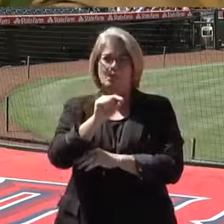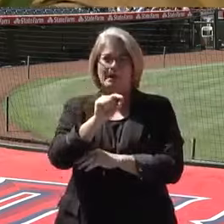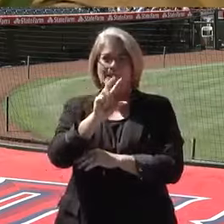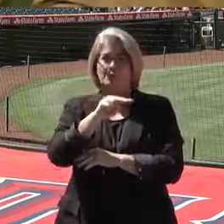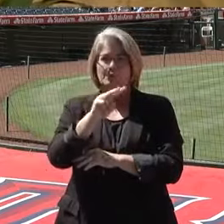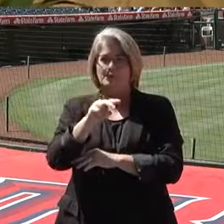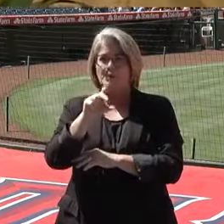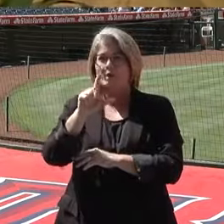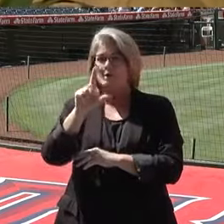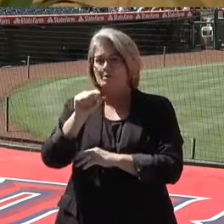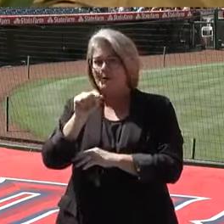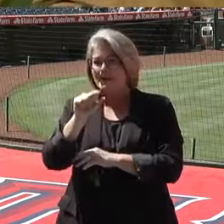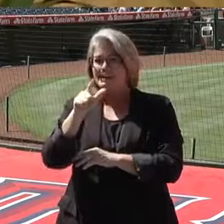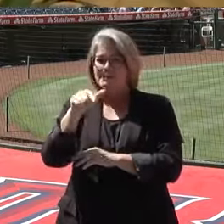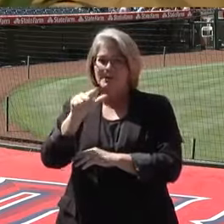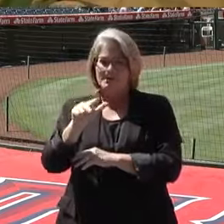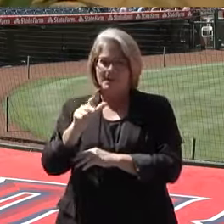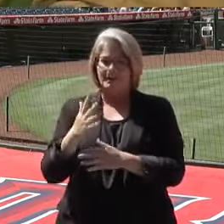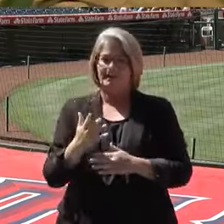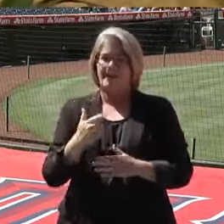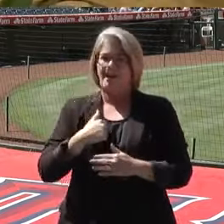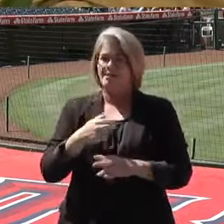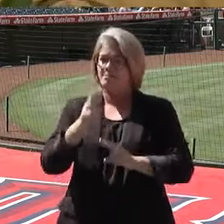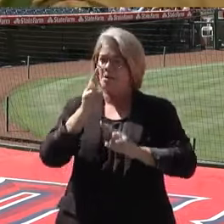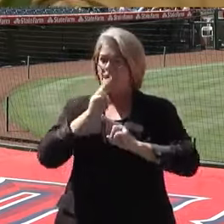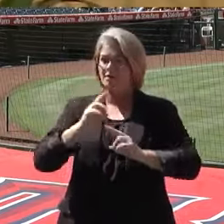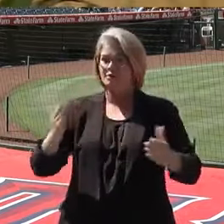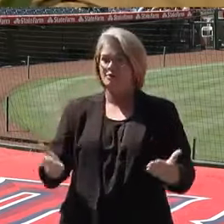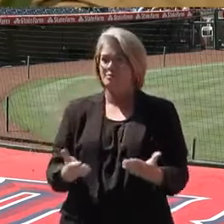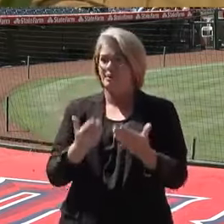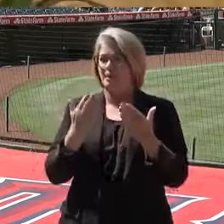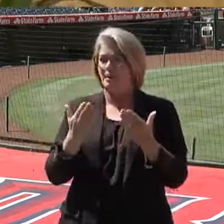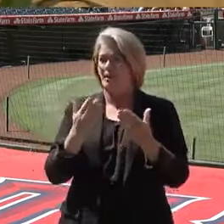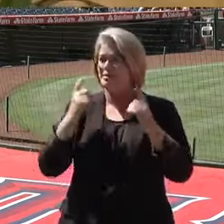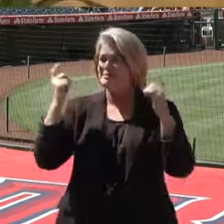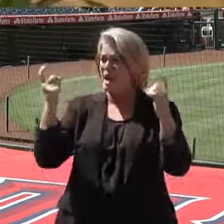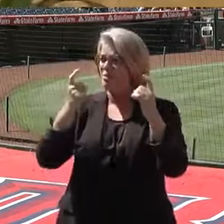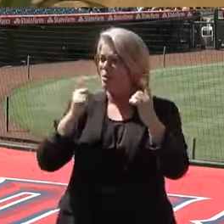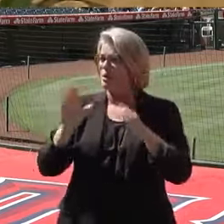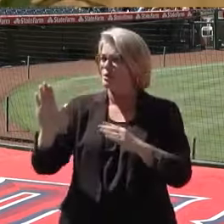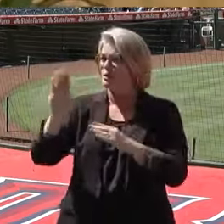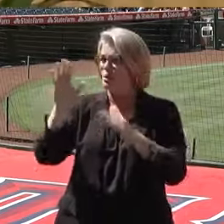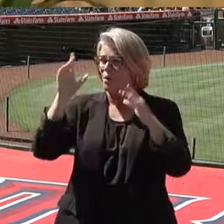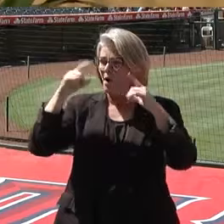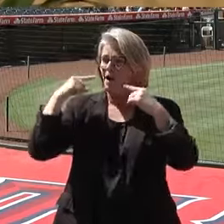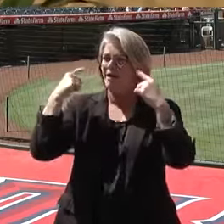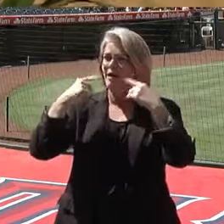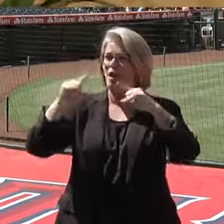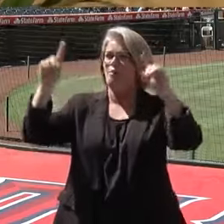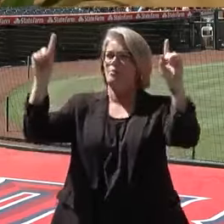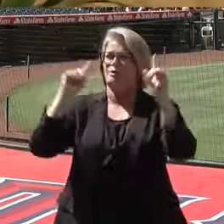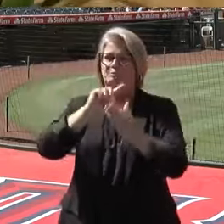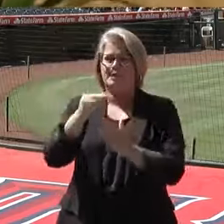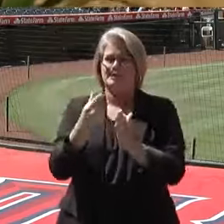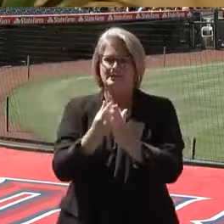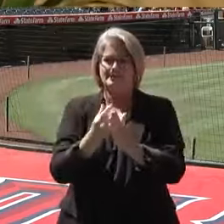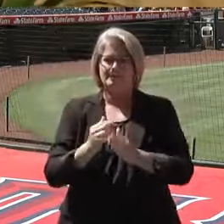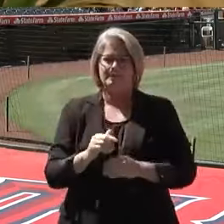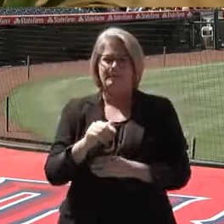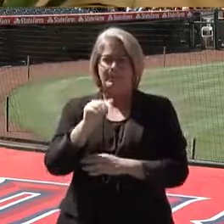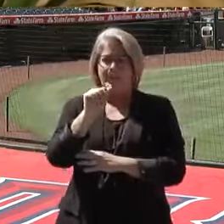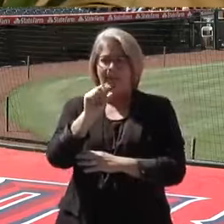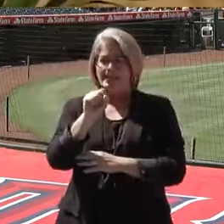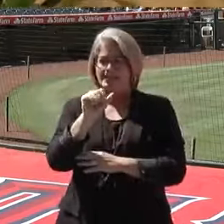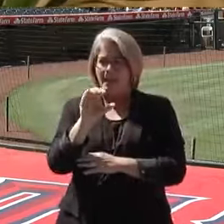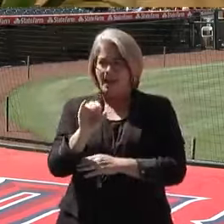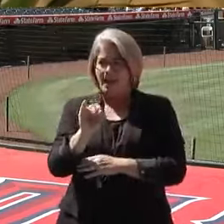honor to serve and address you here at this commencement ceremony in celebration of your accomplishments. On behalf of ASI and student government, I extend